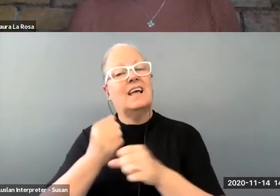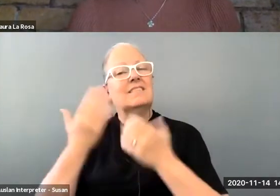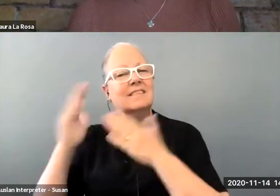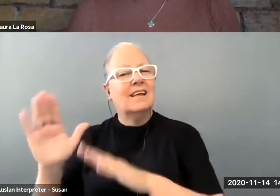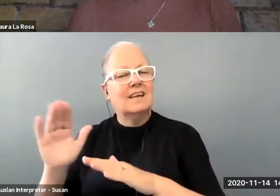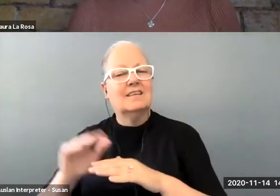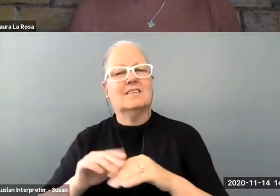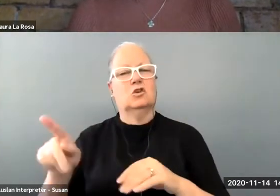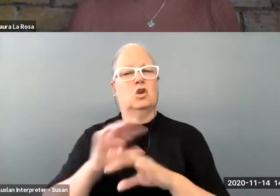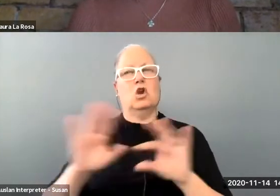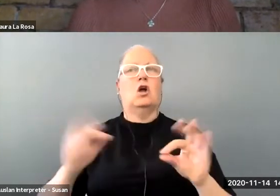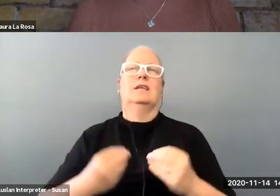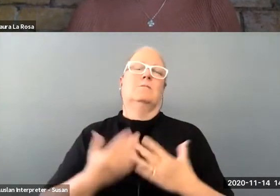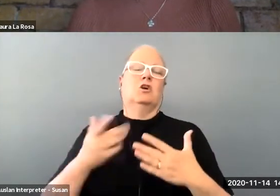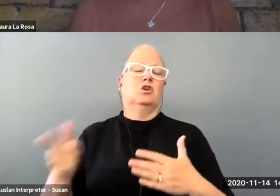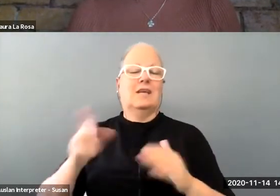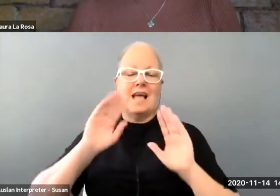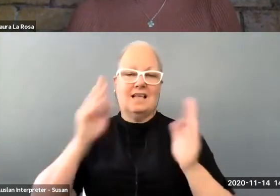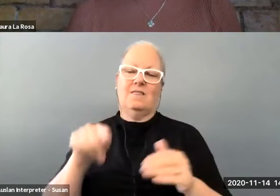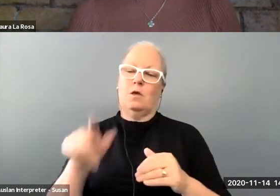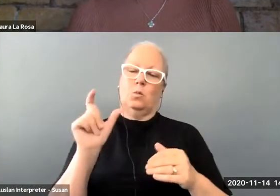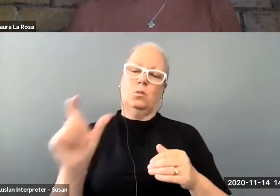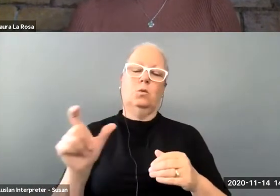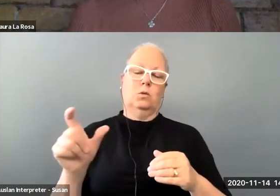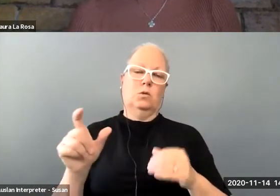her inspiring because she would hate that, but